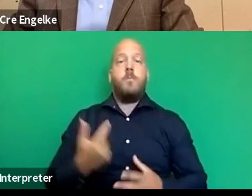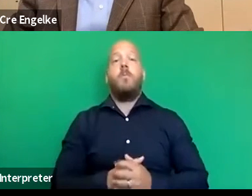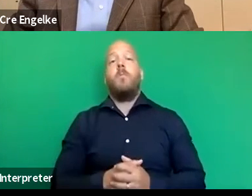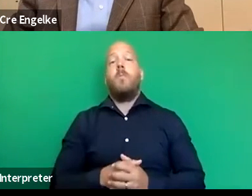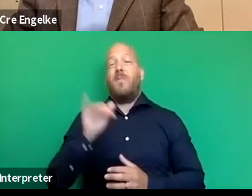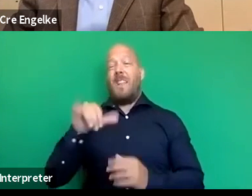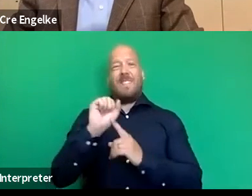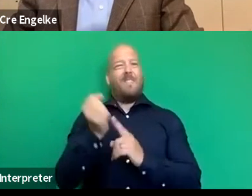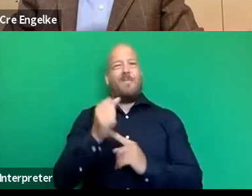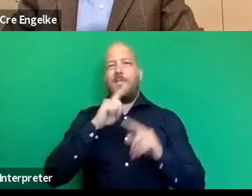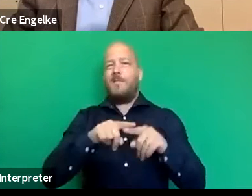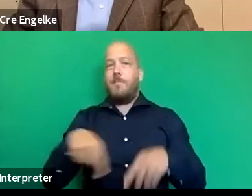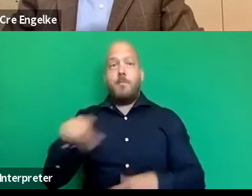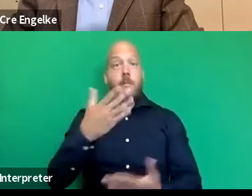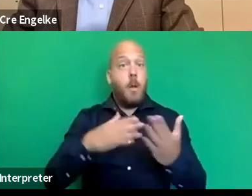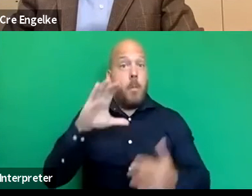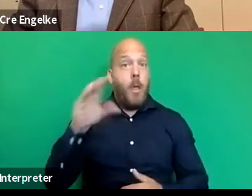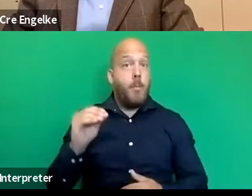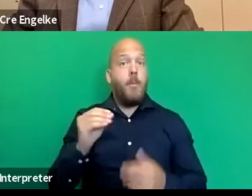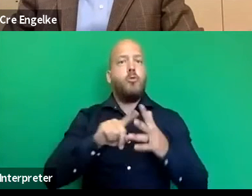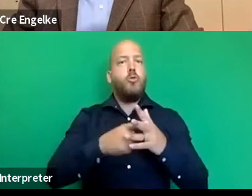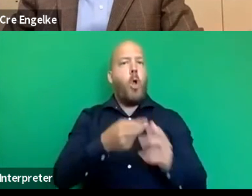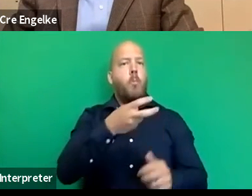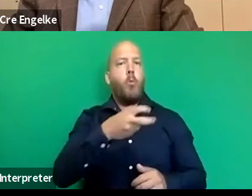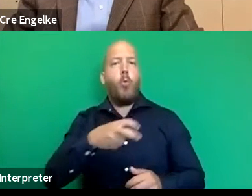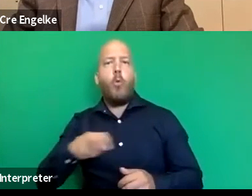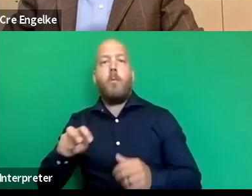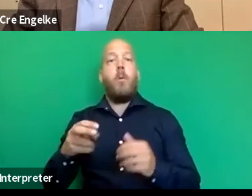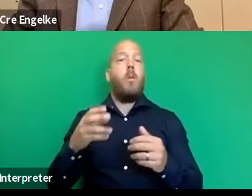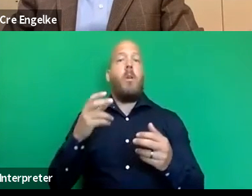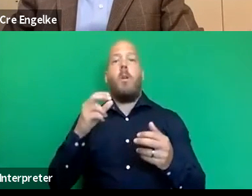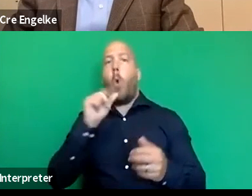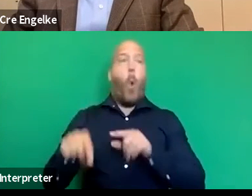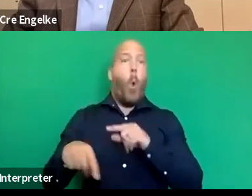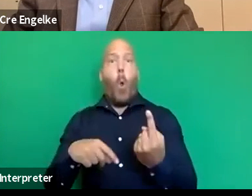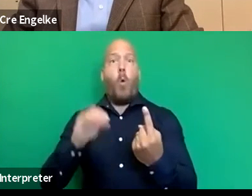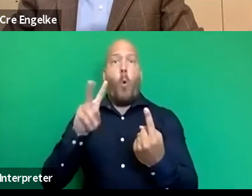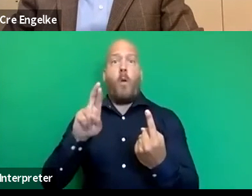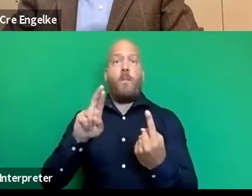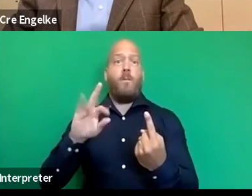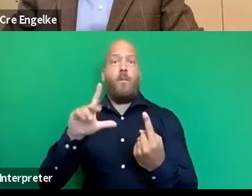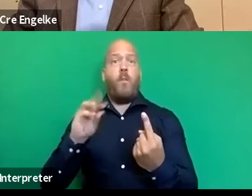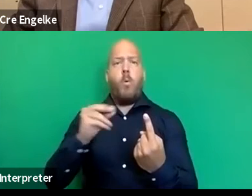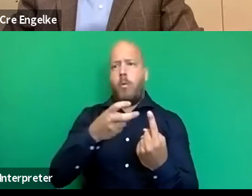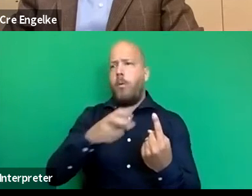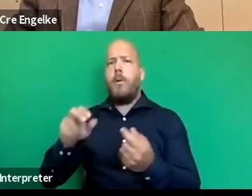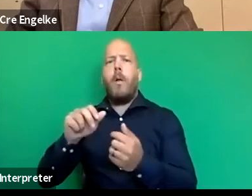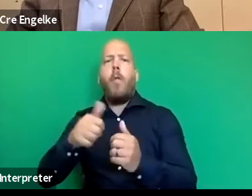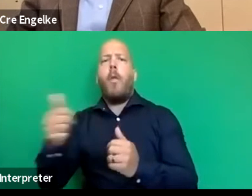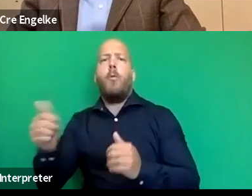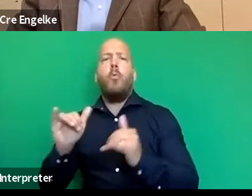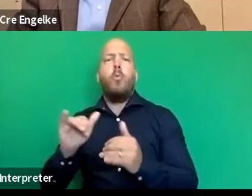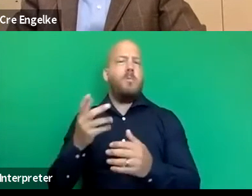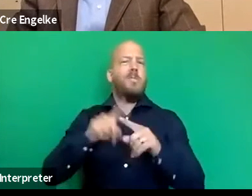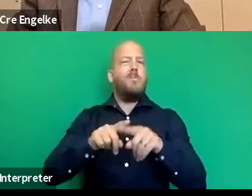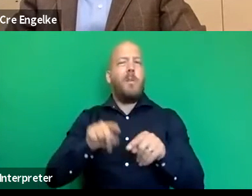to using it more than just for overflow calls. So there are 7 providers, as I mentioned, and